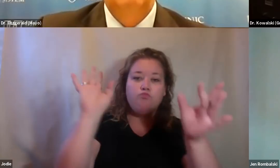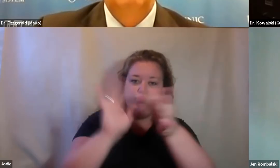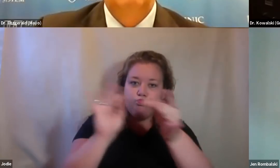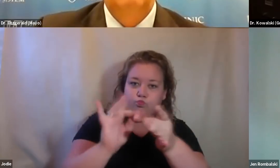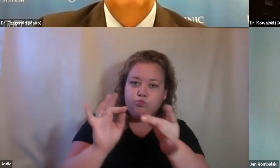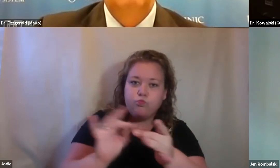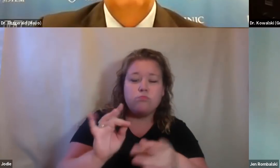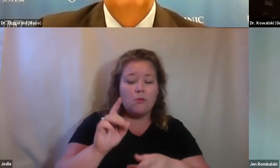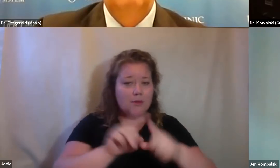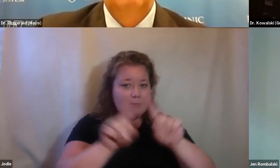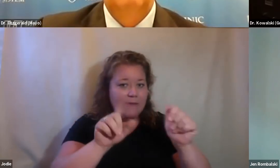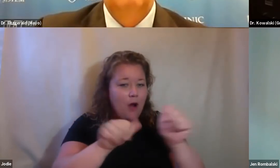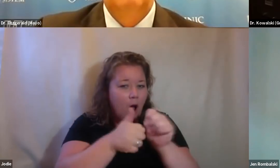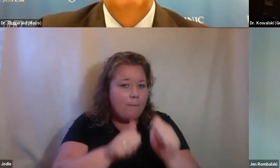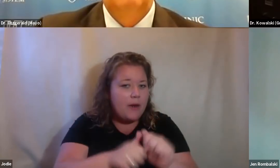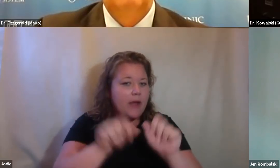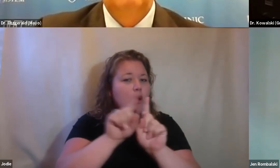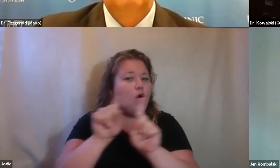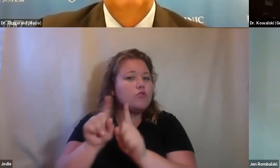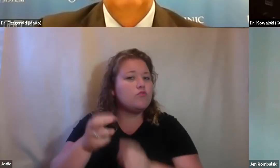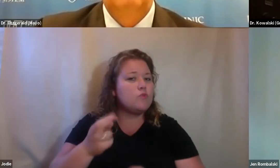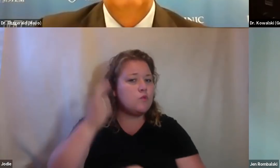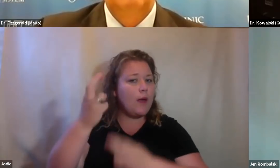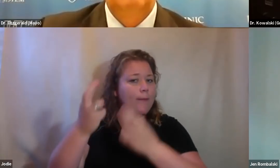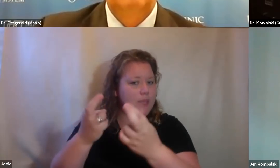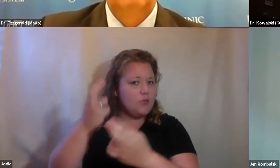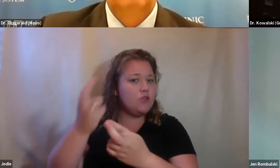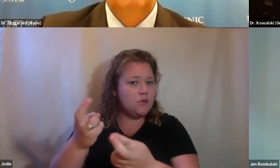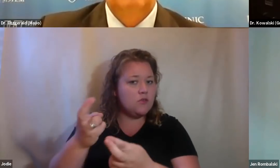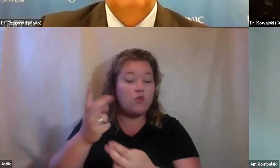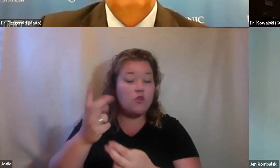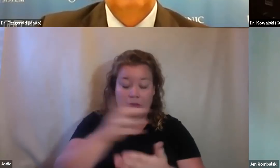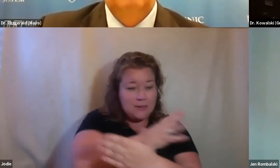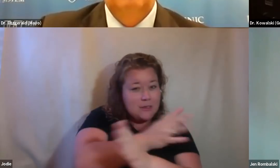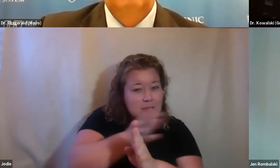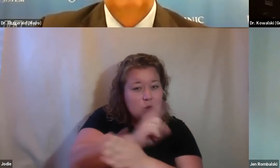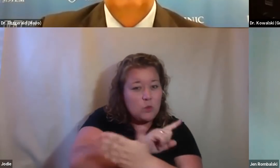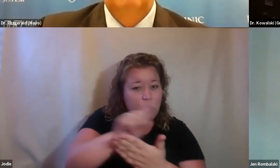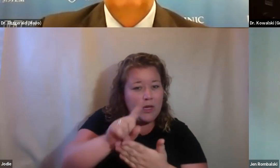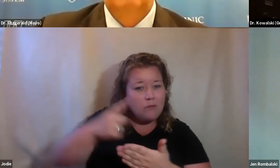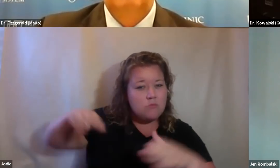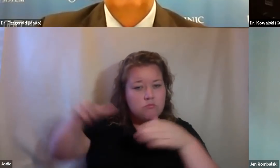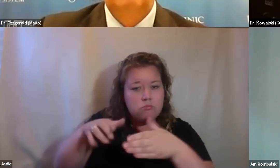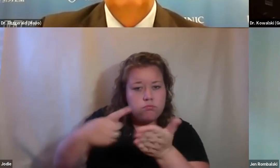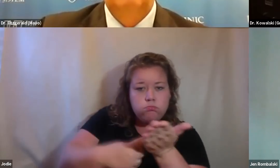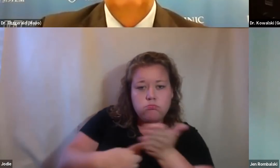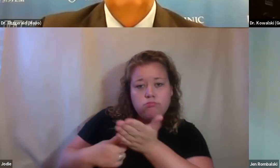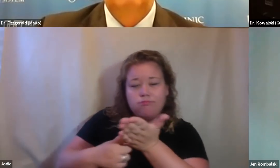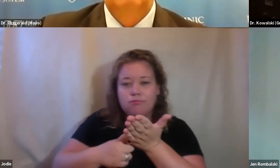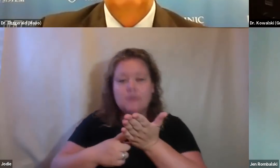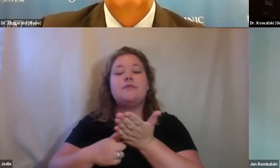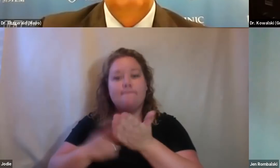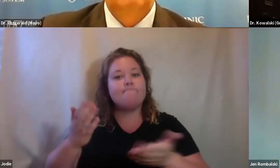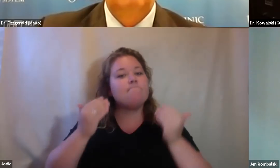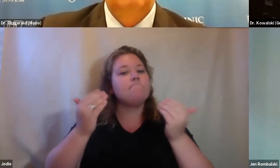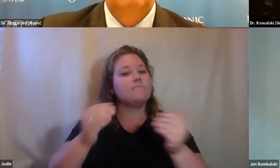that correspond with what the metrics and indicators show us for that week. Just as a note that the health department